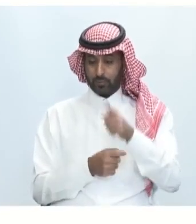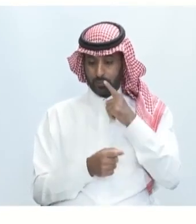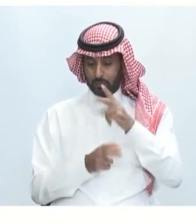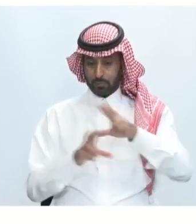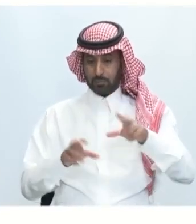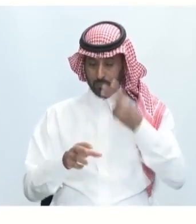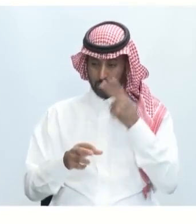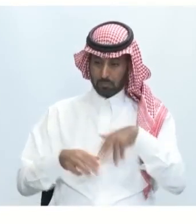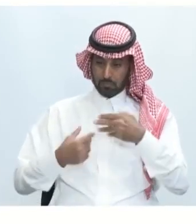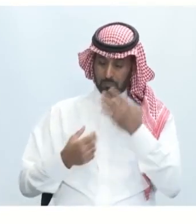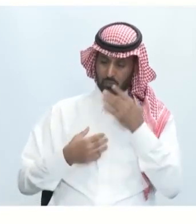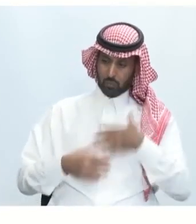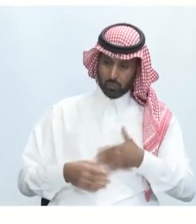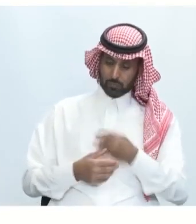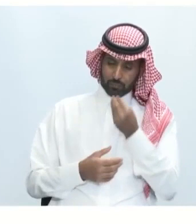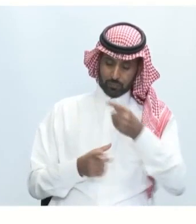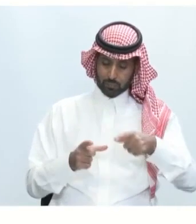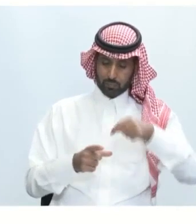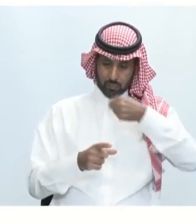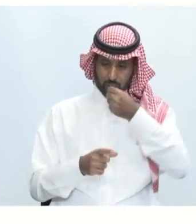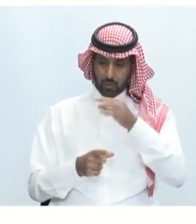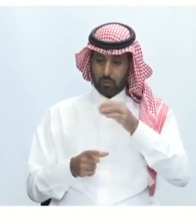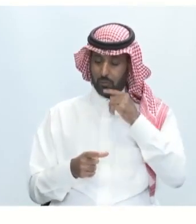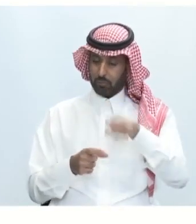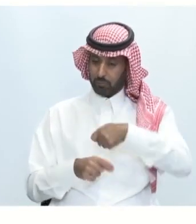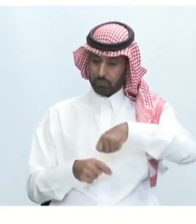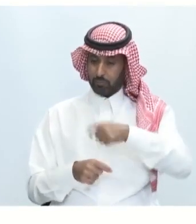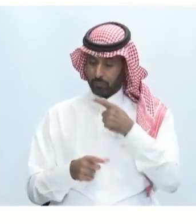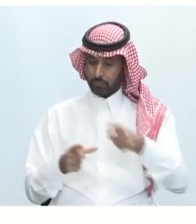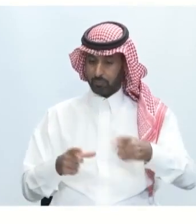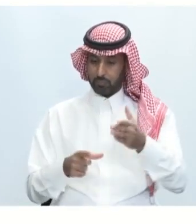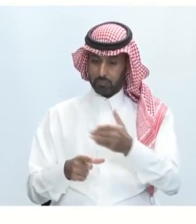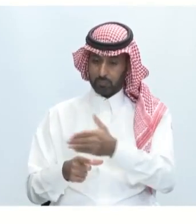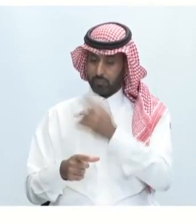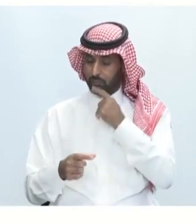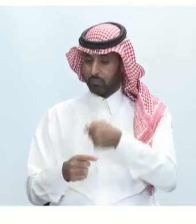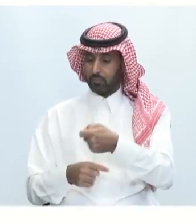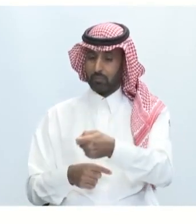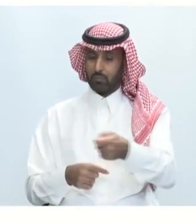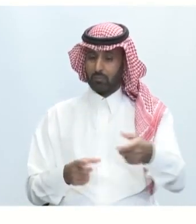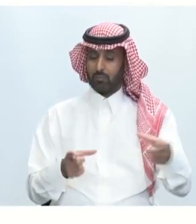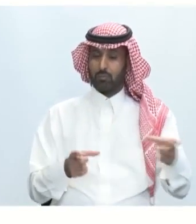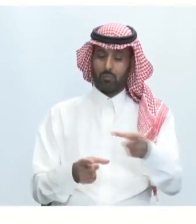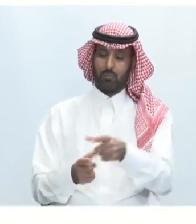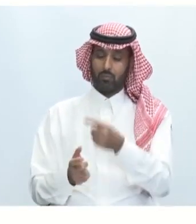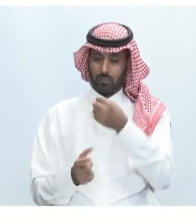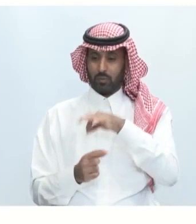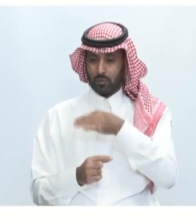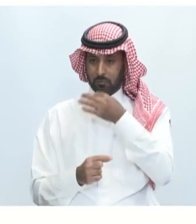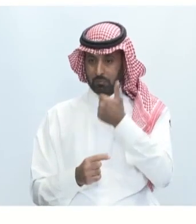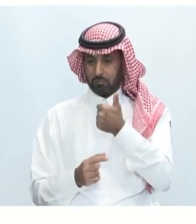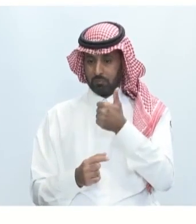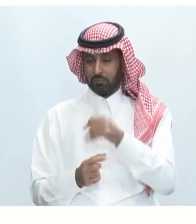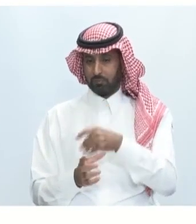studio audience a dessert. The chef made the studio audience a dessert. So the verb here